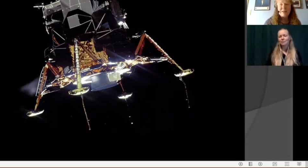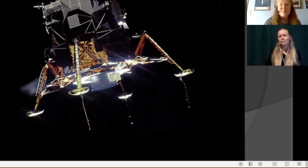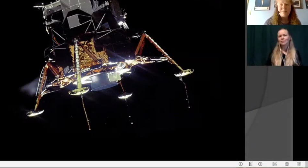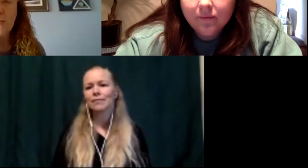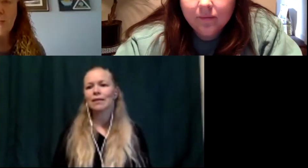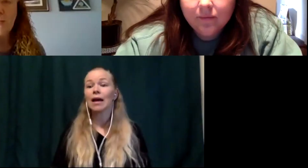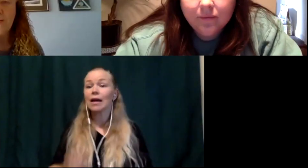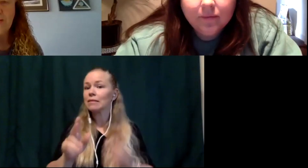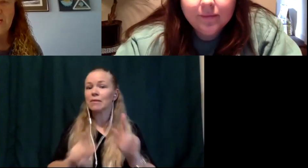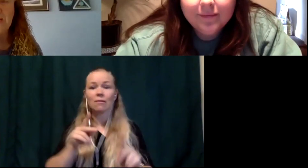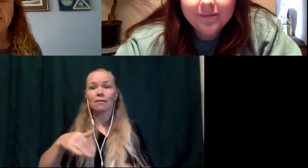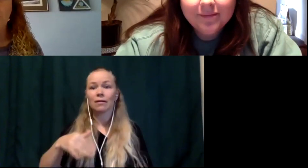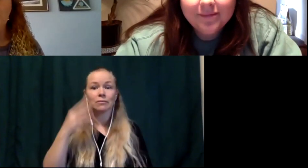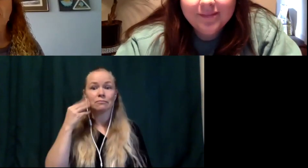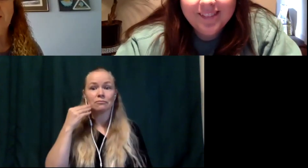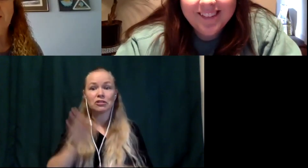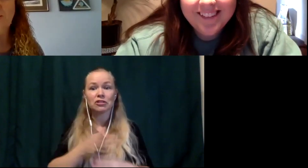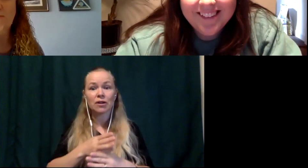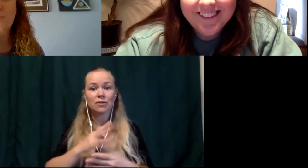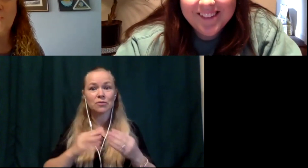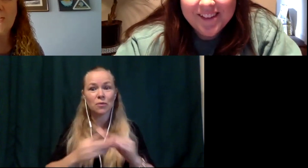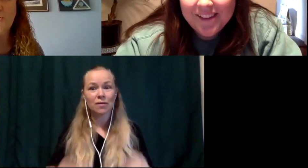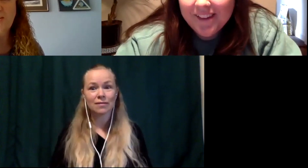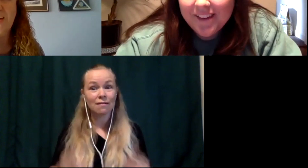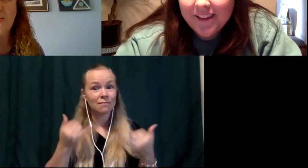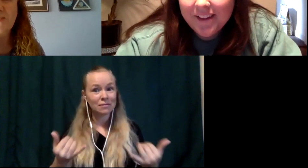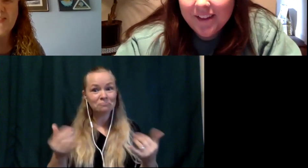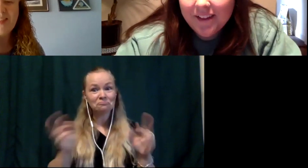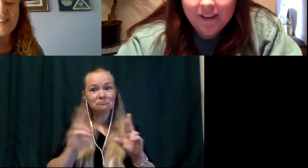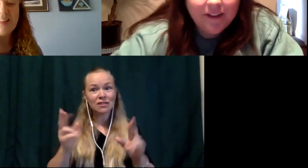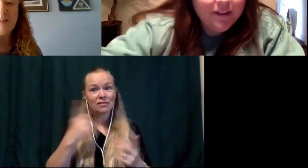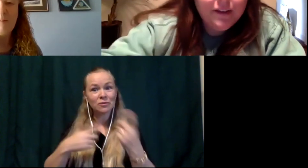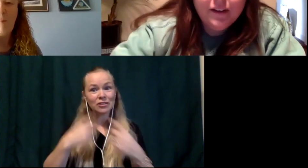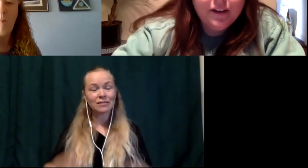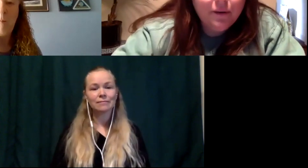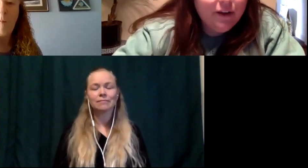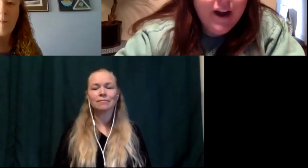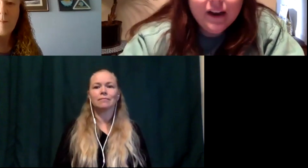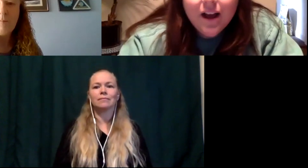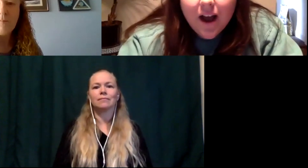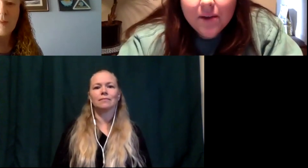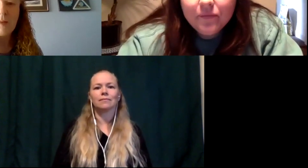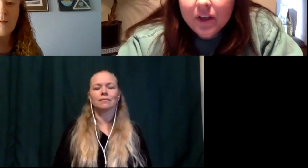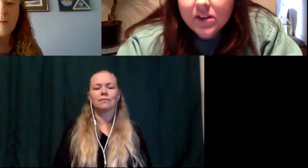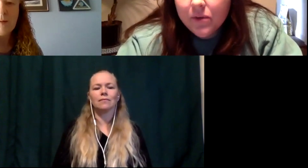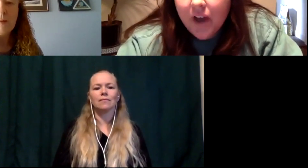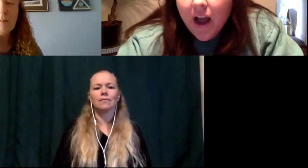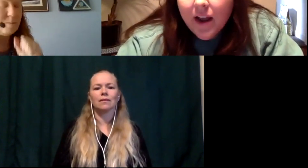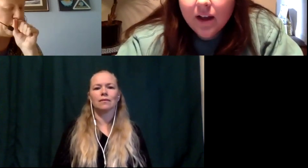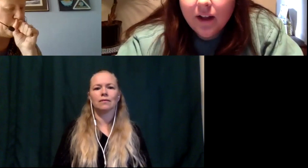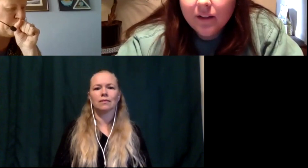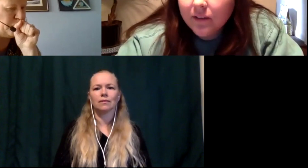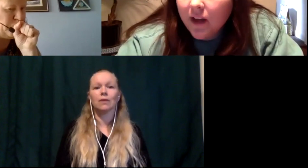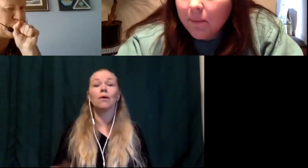And I guess I'm ready to take some questions now. Okay, great. So we've